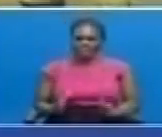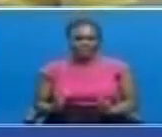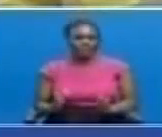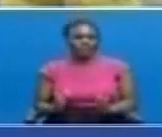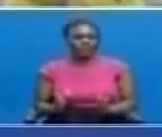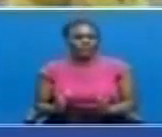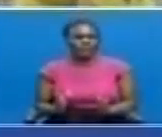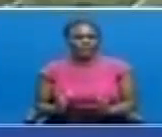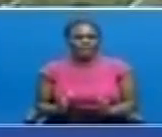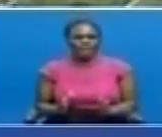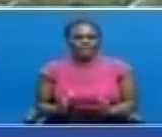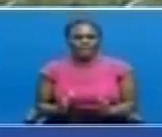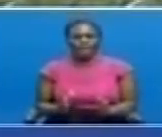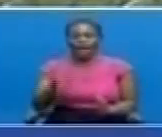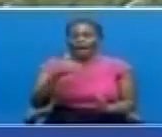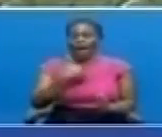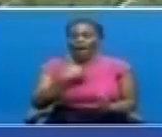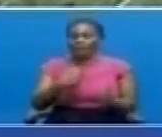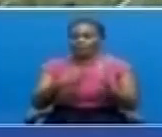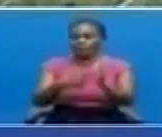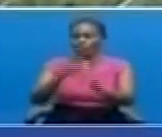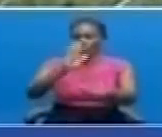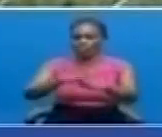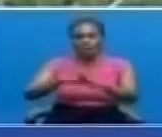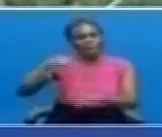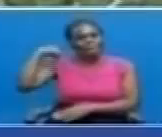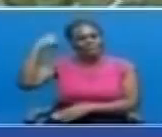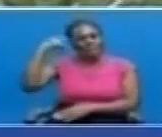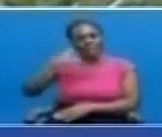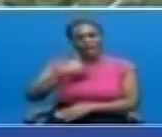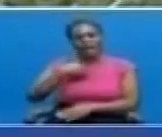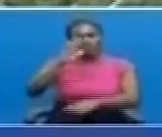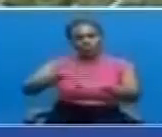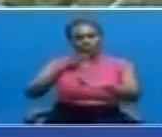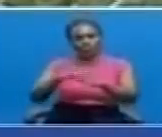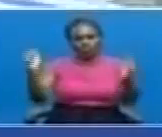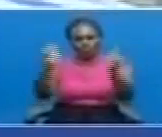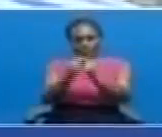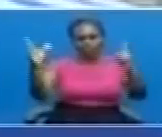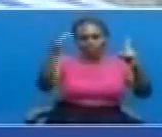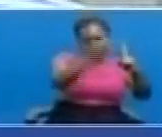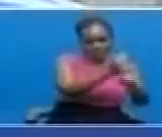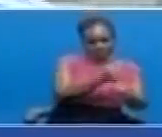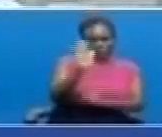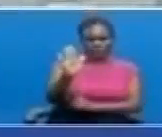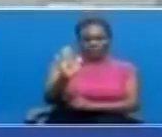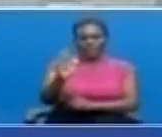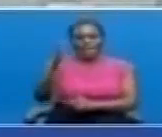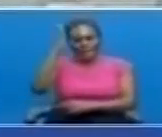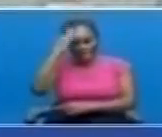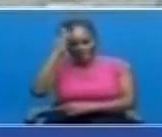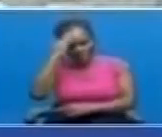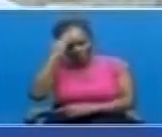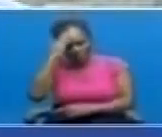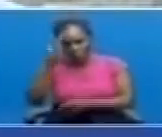Edwin Lavasa already leaving strong marks in the squad, Mathare United feel they have the right combination now to achieve their goals. Competition kwa timu inakuwa juu, na player